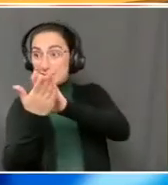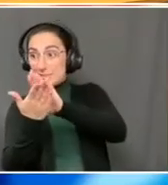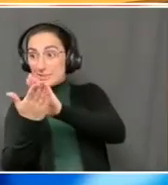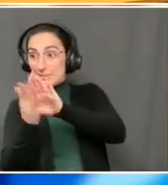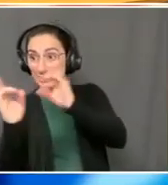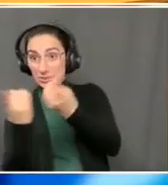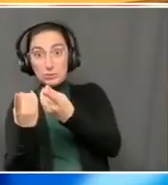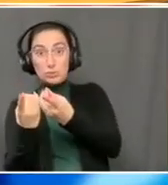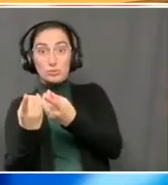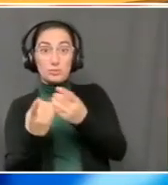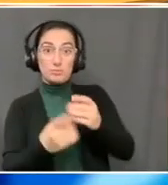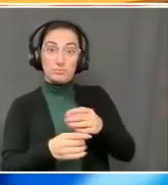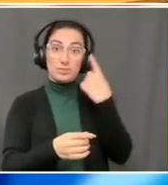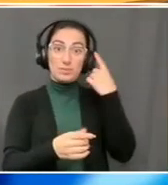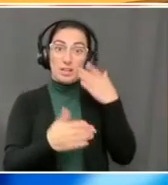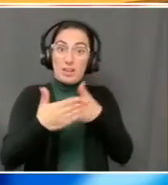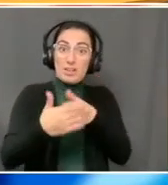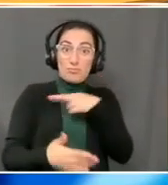risks.